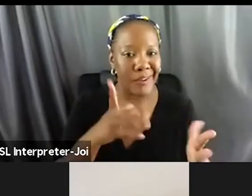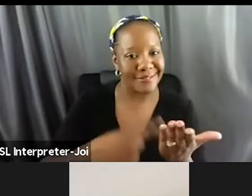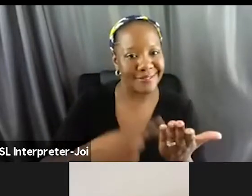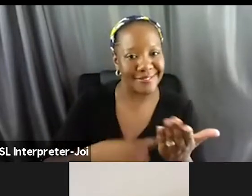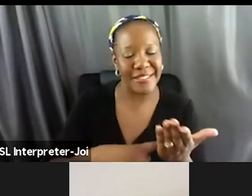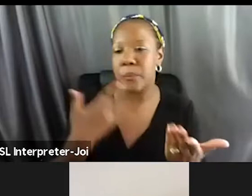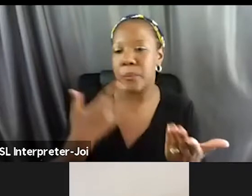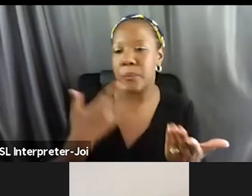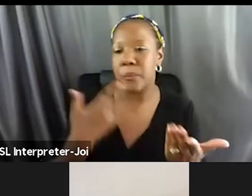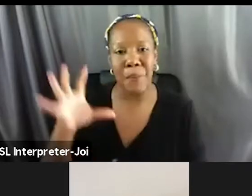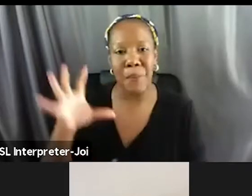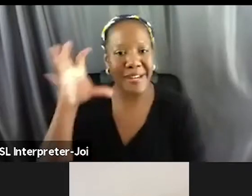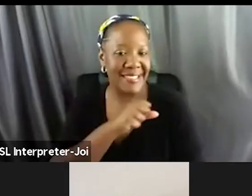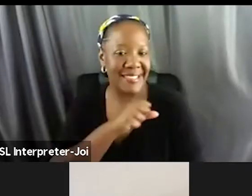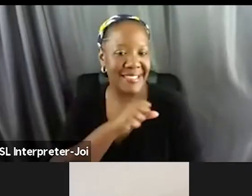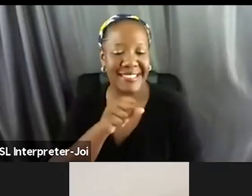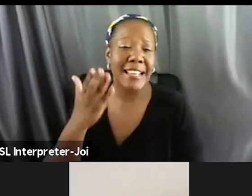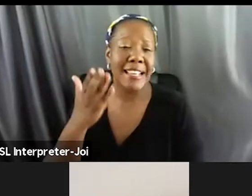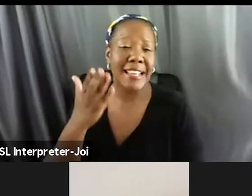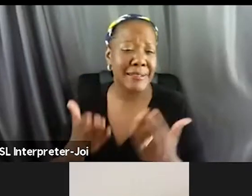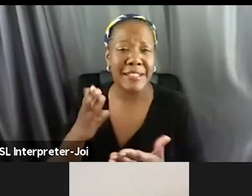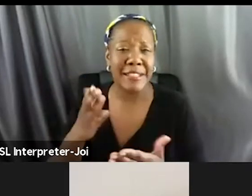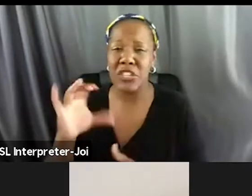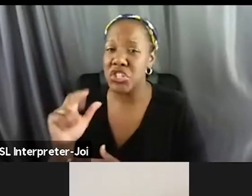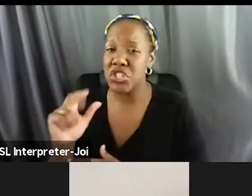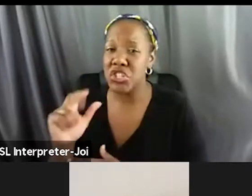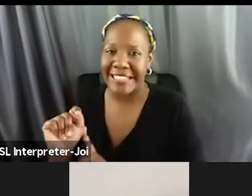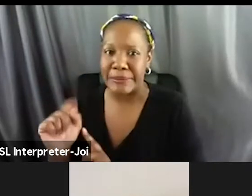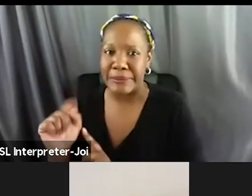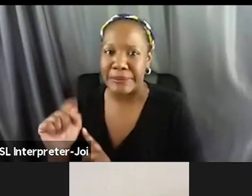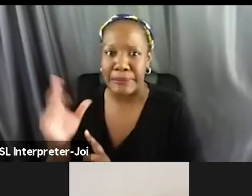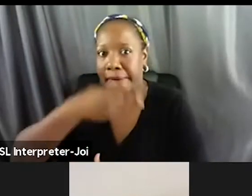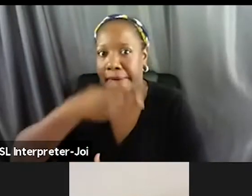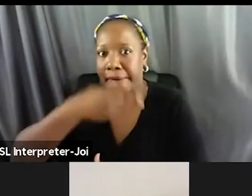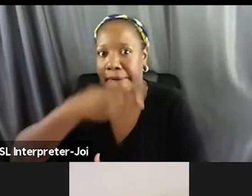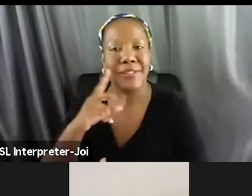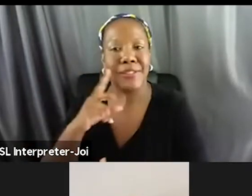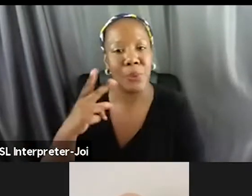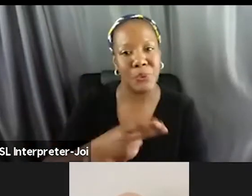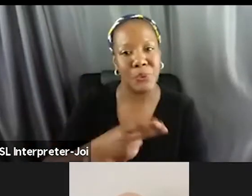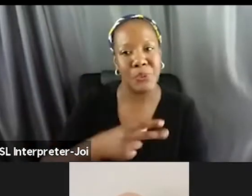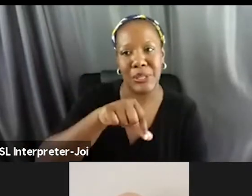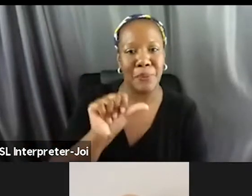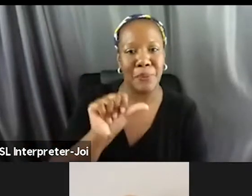them, because if you put them in the chat, we may lose them, and we don't want to do that. So starting off,